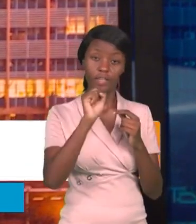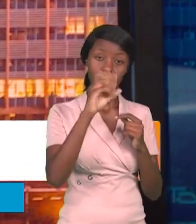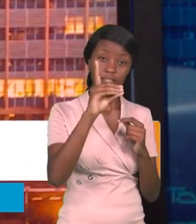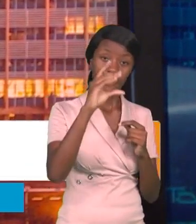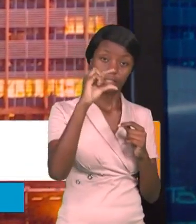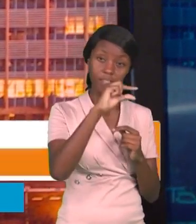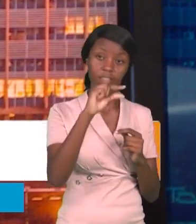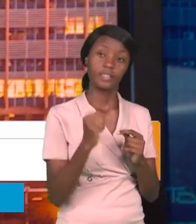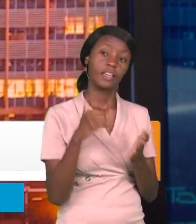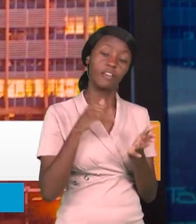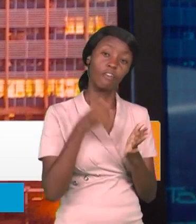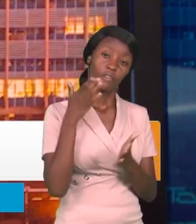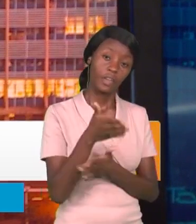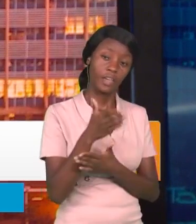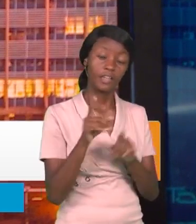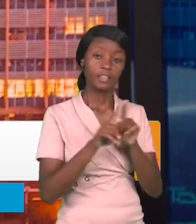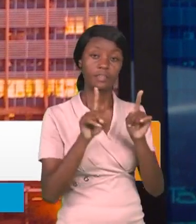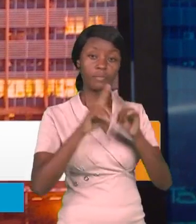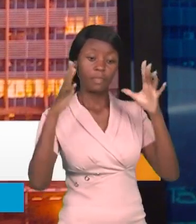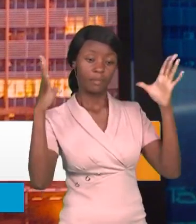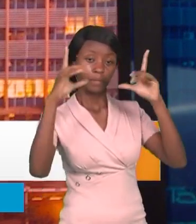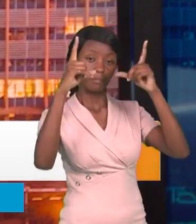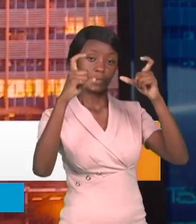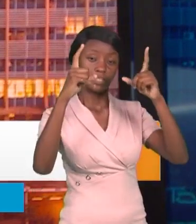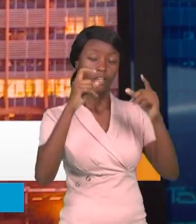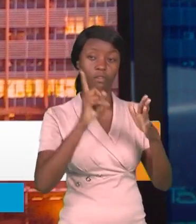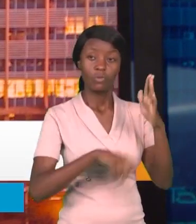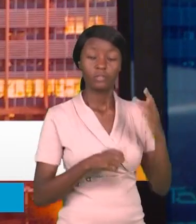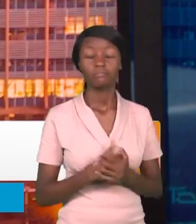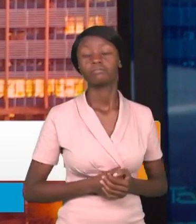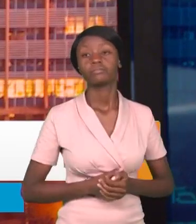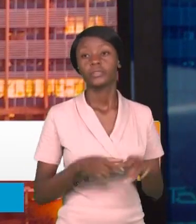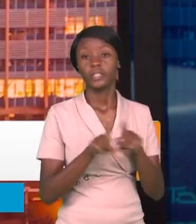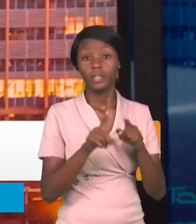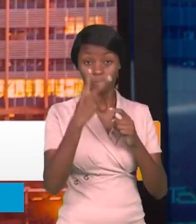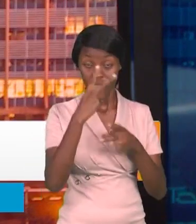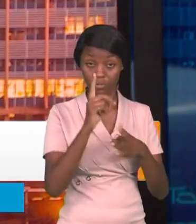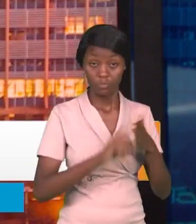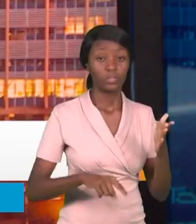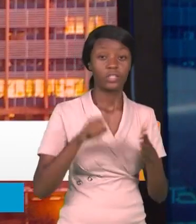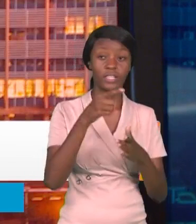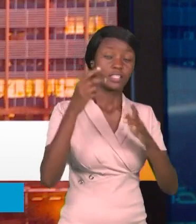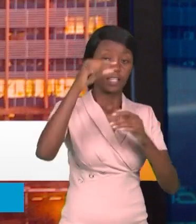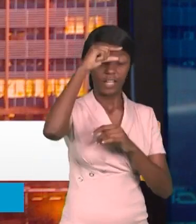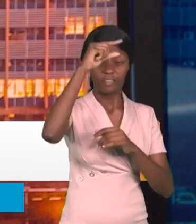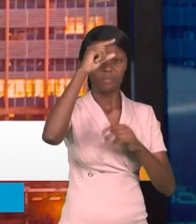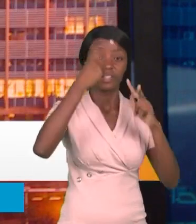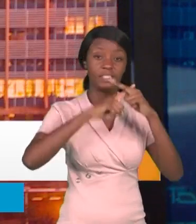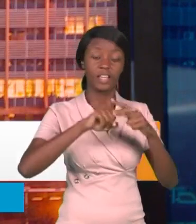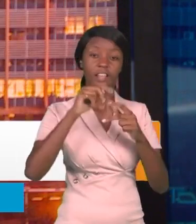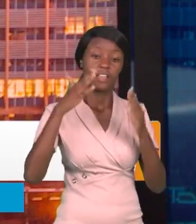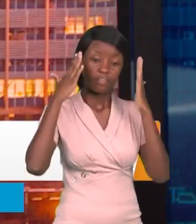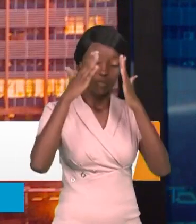into the scene and the bigger picture of it, and they were perceived through a government initiative, the Vision